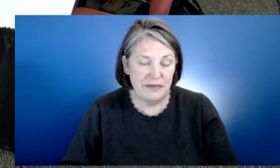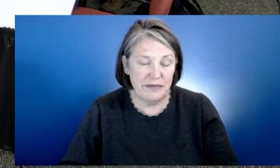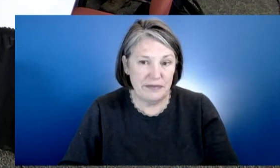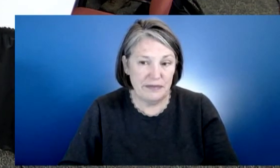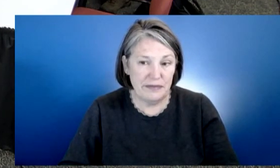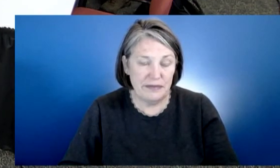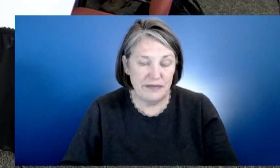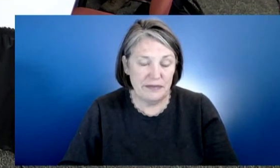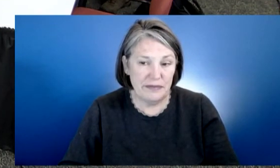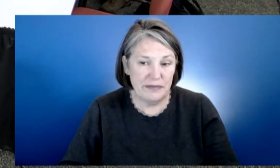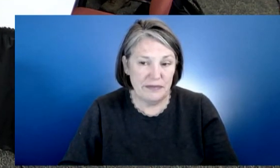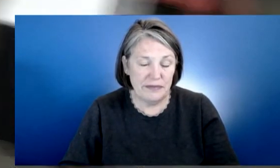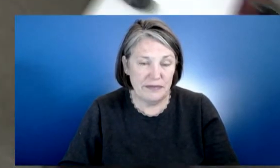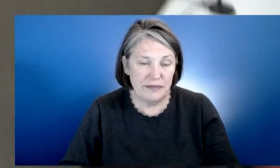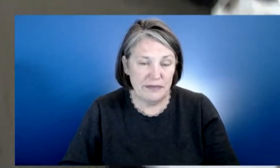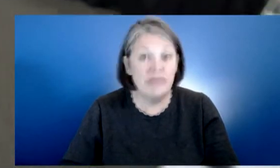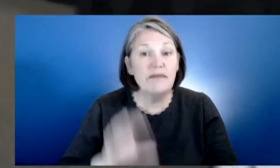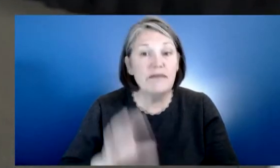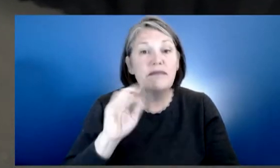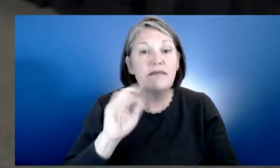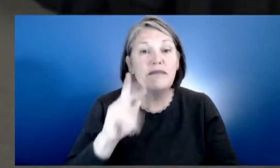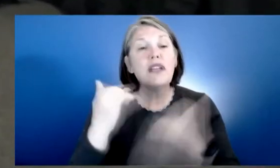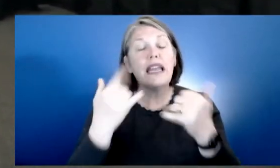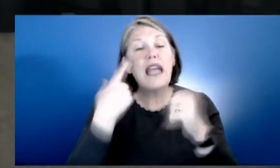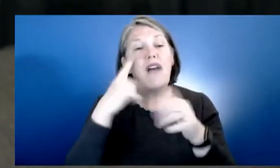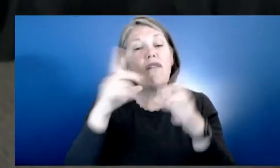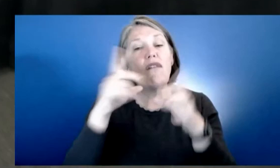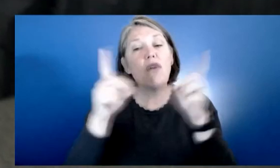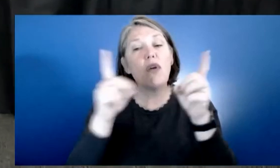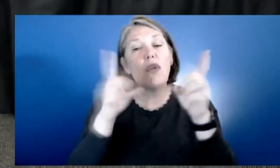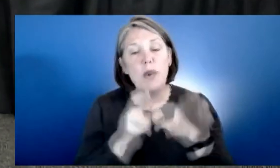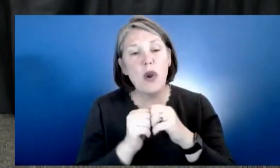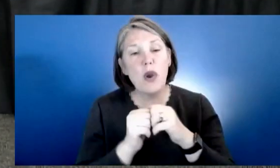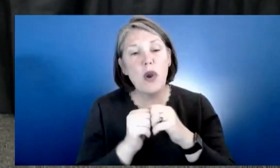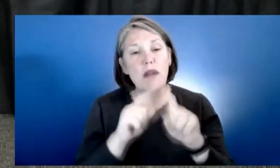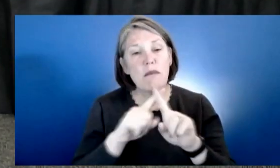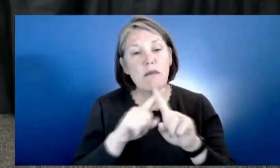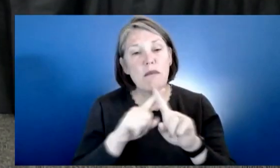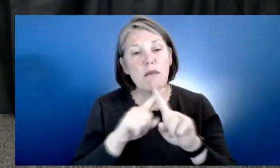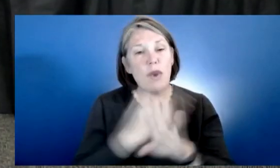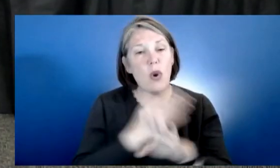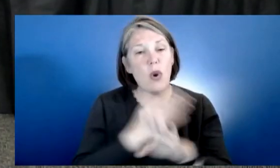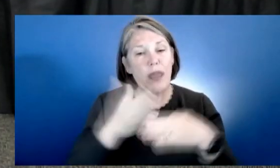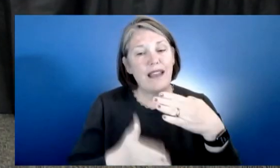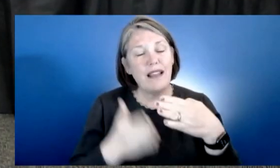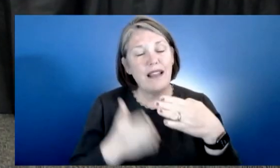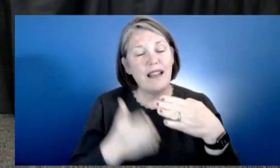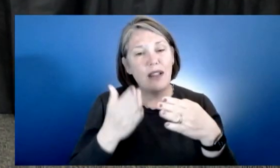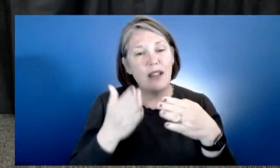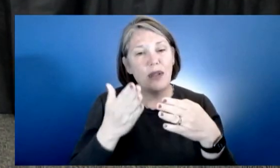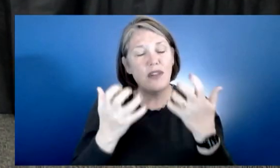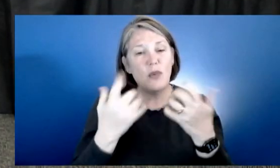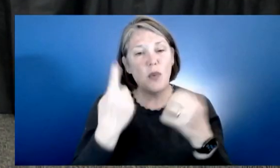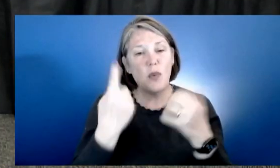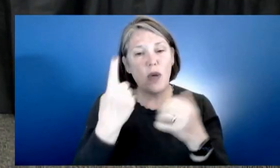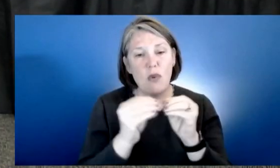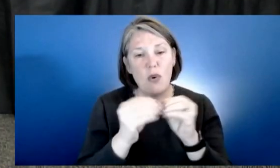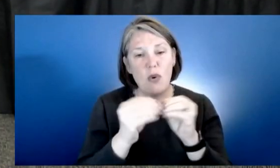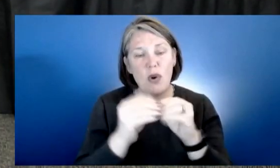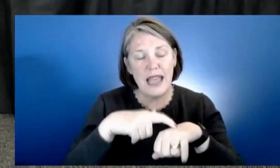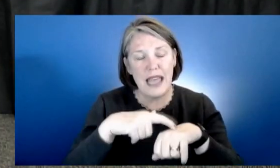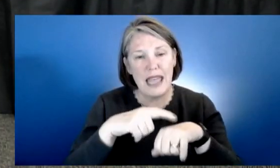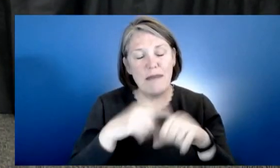That we have this morning for the director's report. But before we conclude, I would just like to one more time